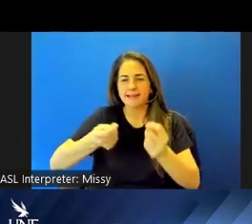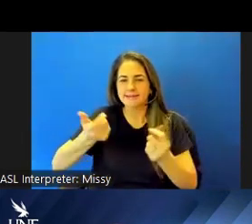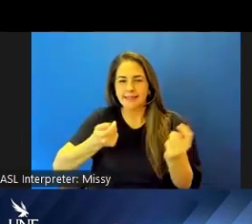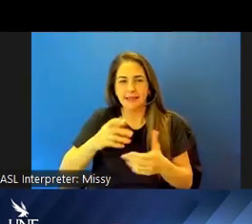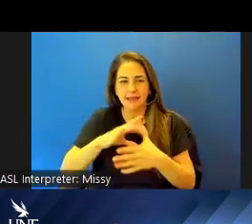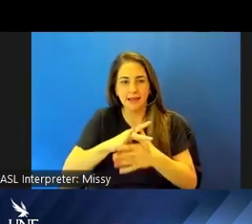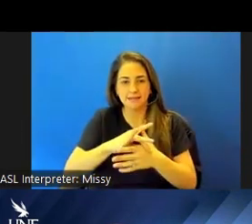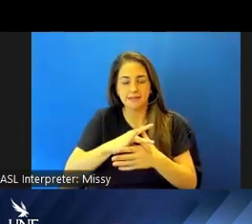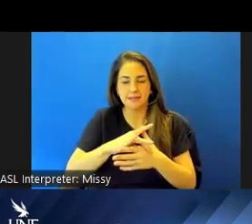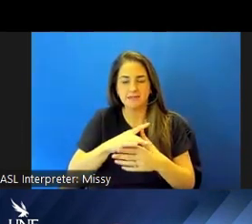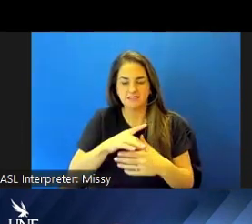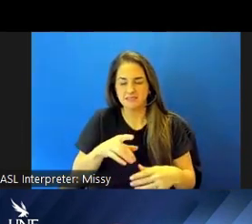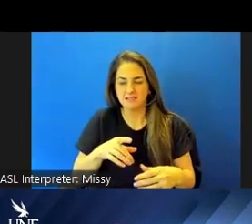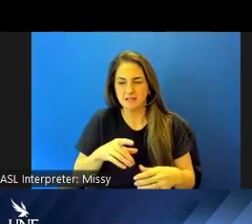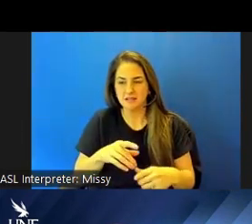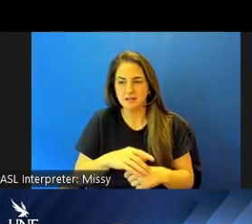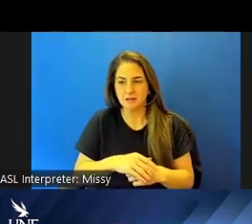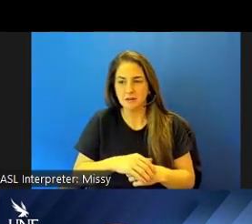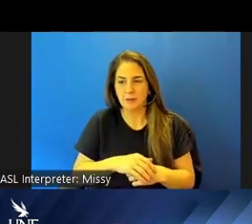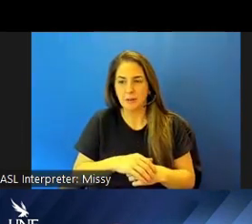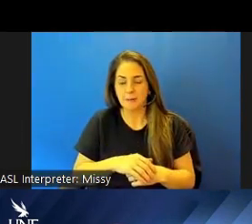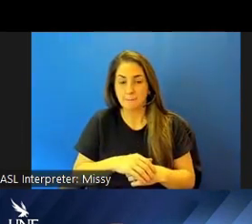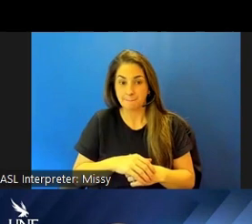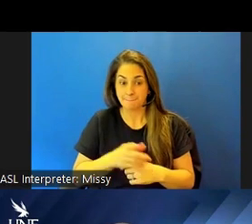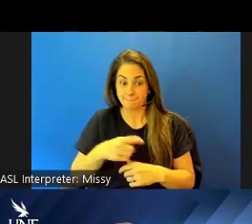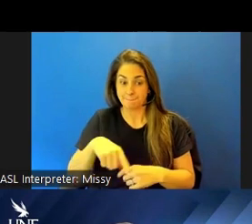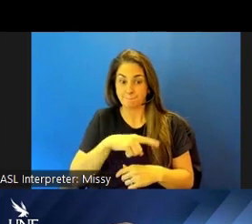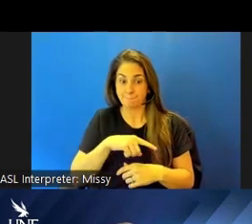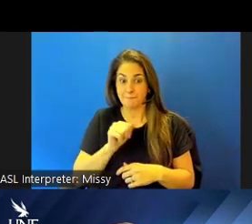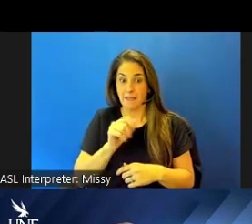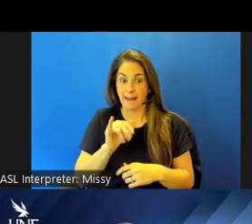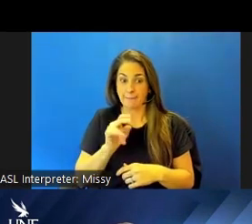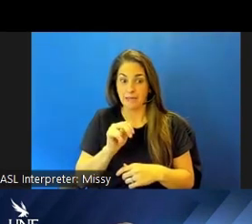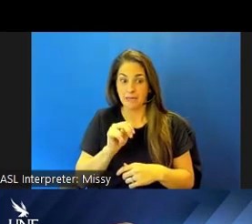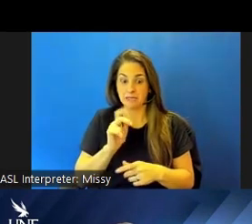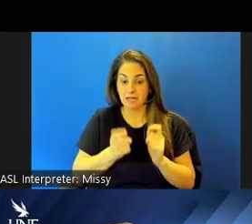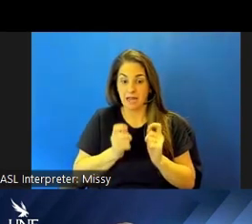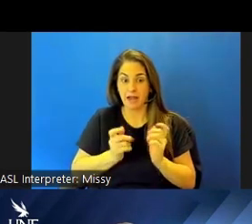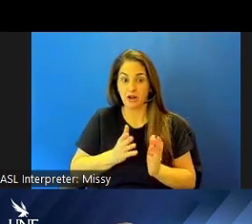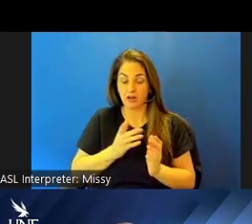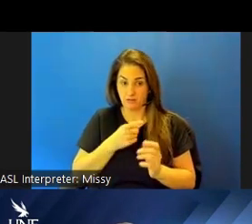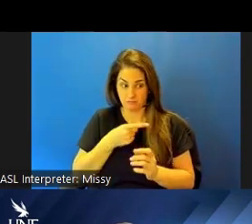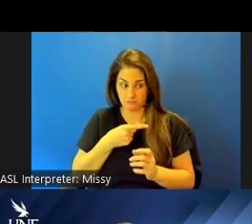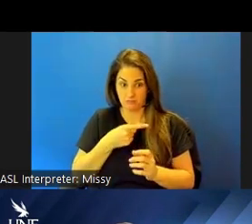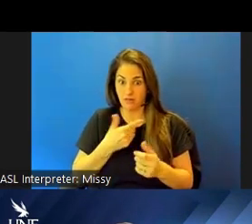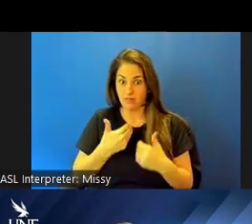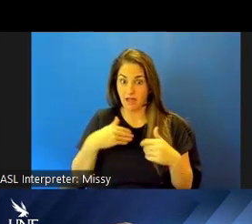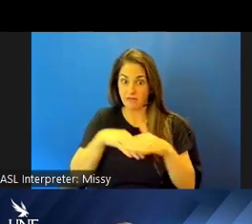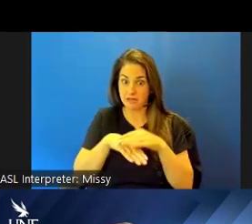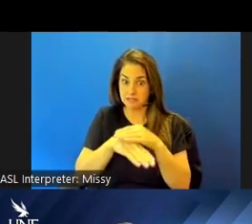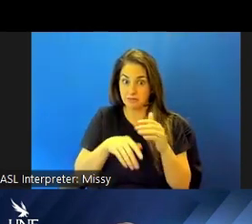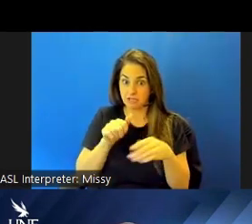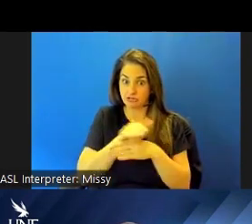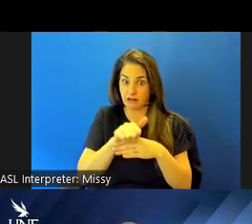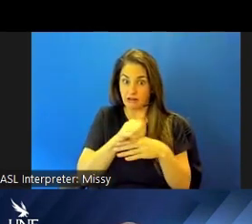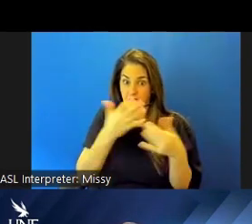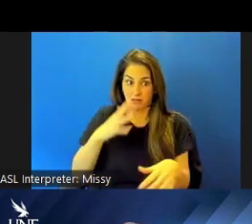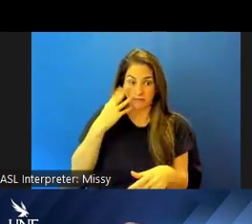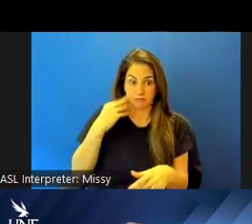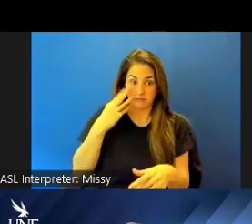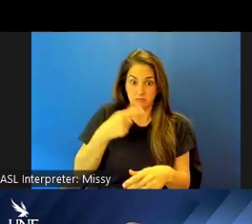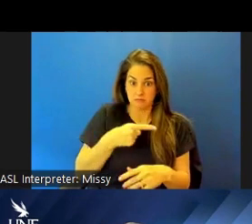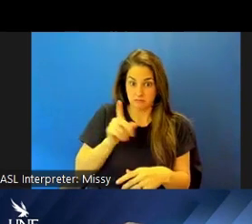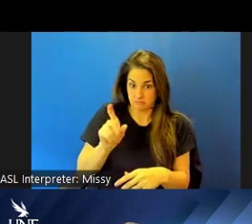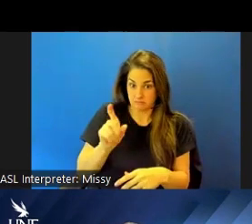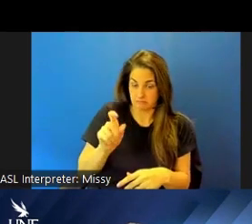content to your website, are they receiving accessibility training right now at